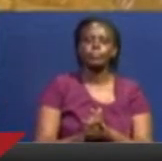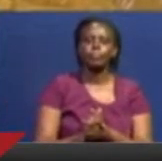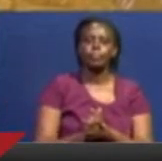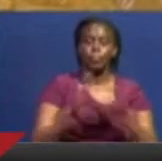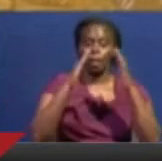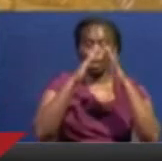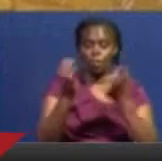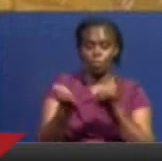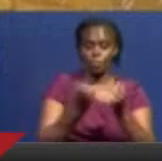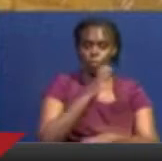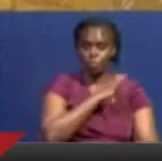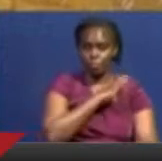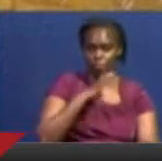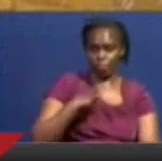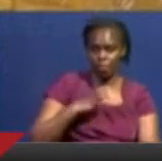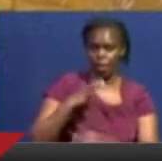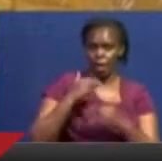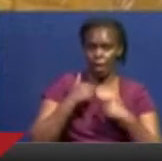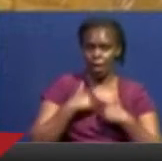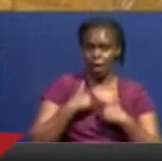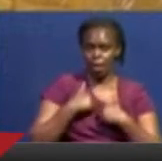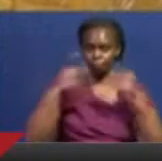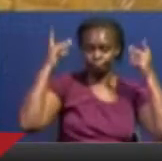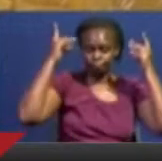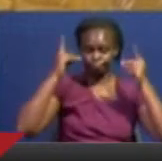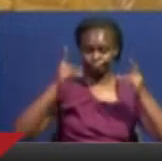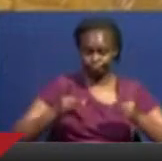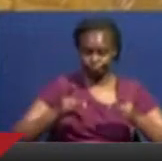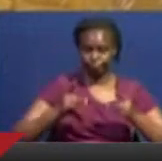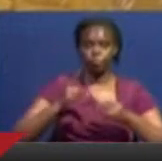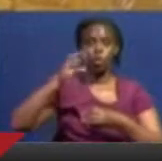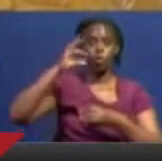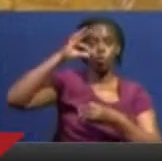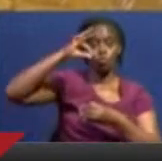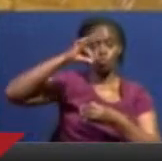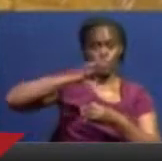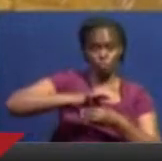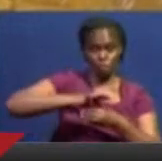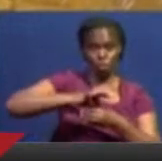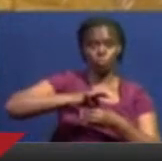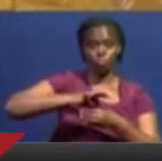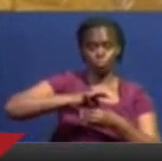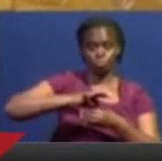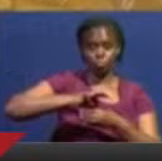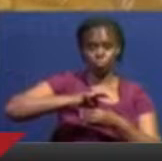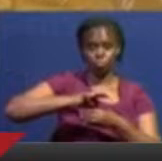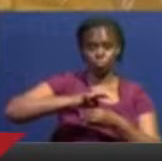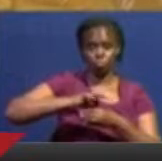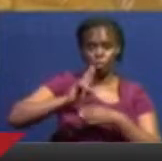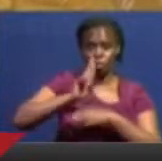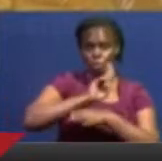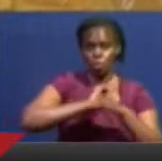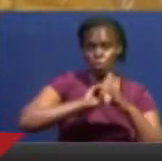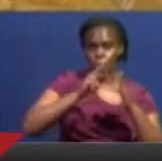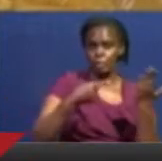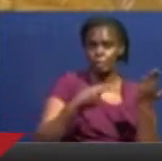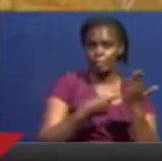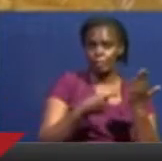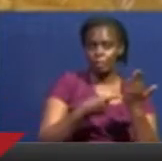The House Business Committee has directed that voting will be by electronic